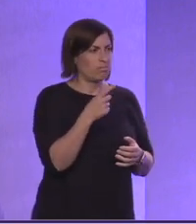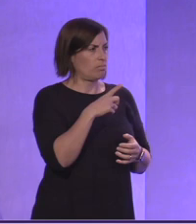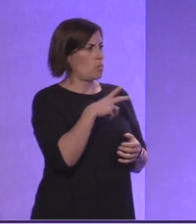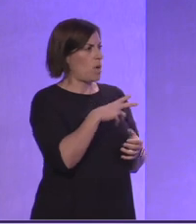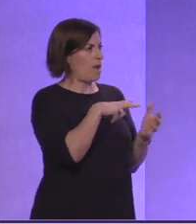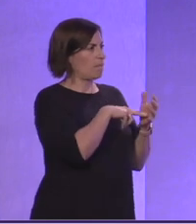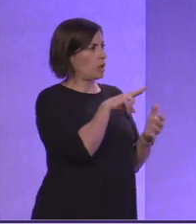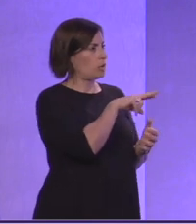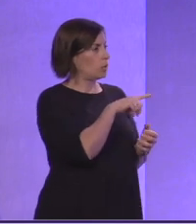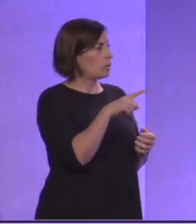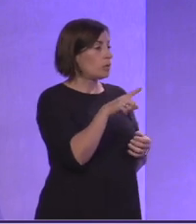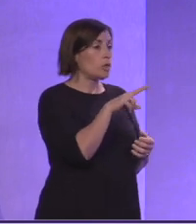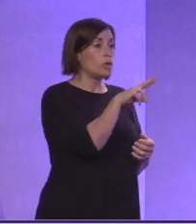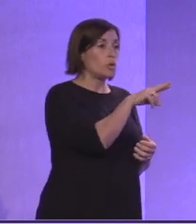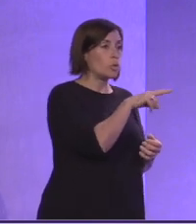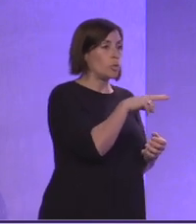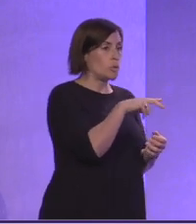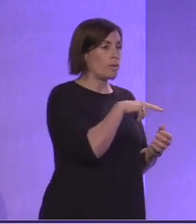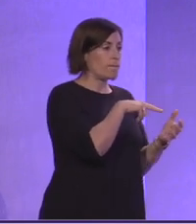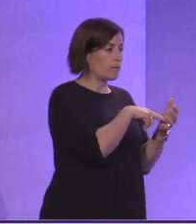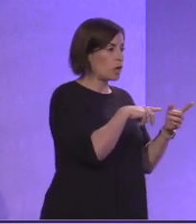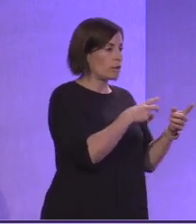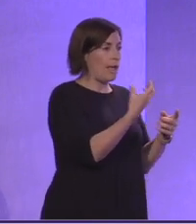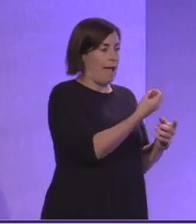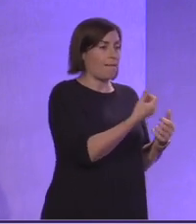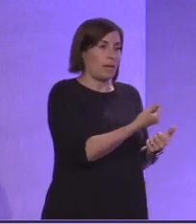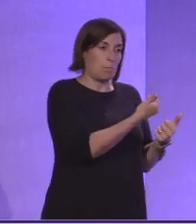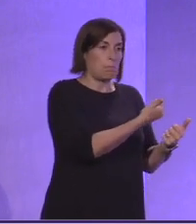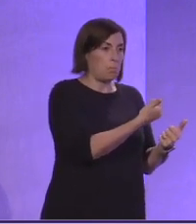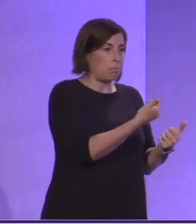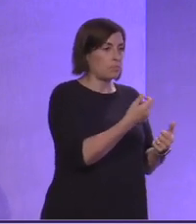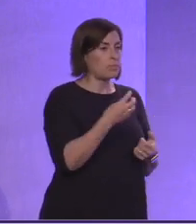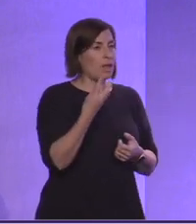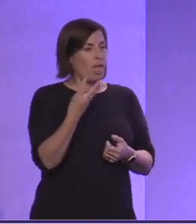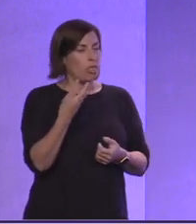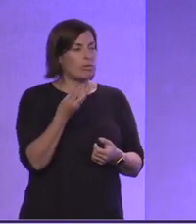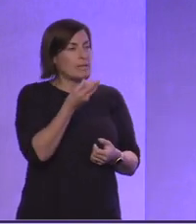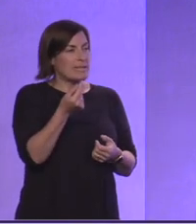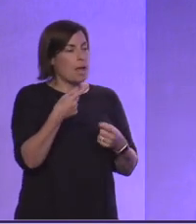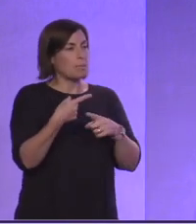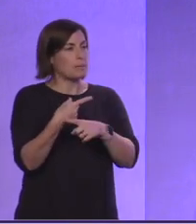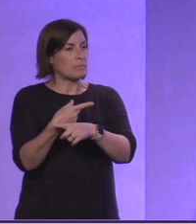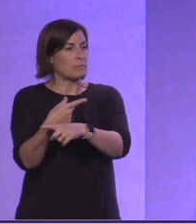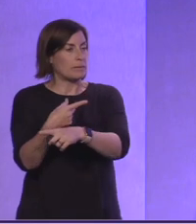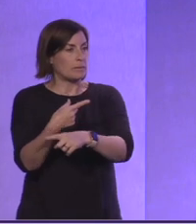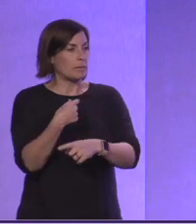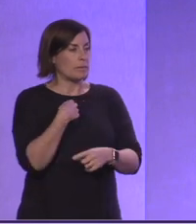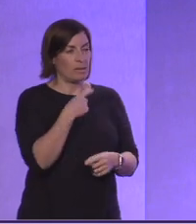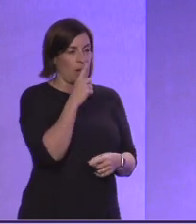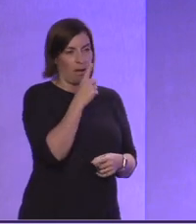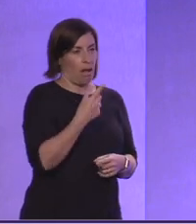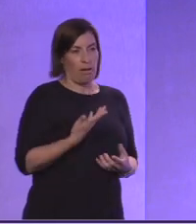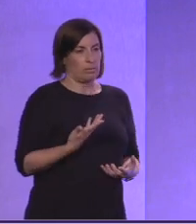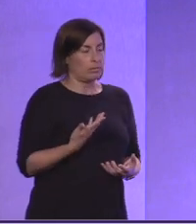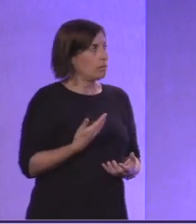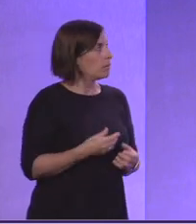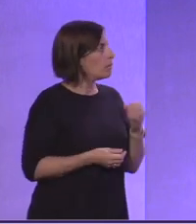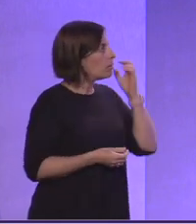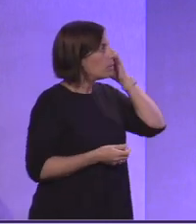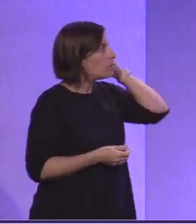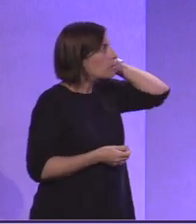paradigms. 2 has some very cool side effects, or 3 takes away some things that I personally couldn't live without. Number